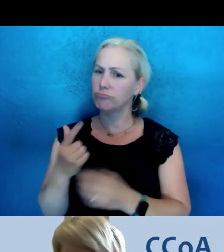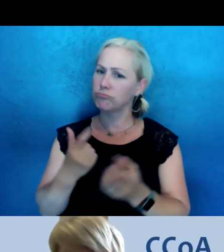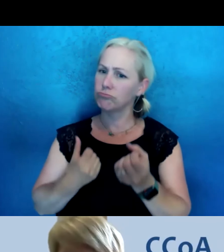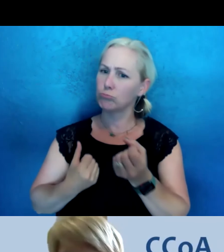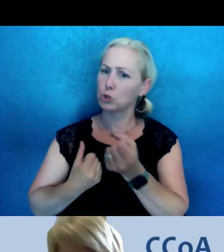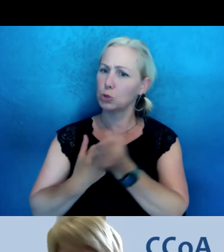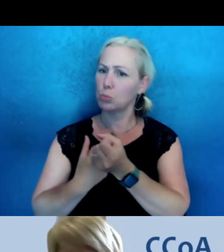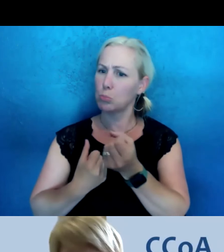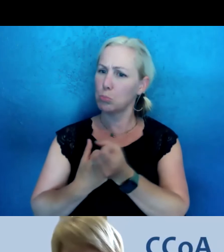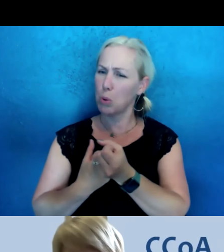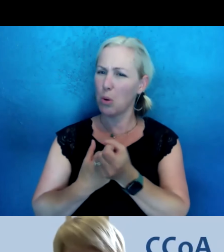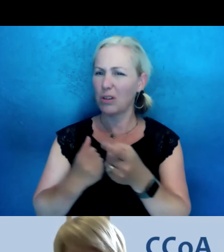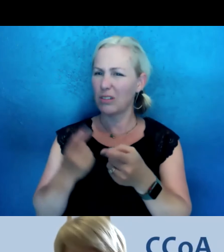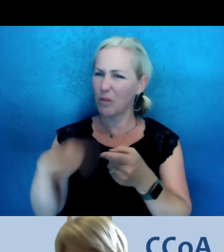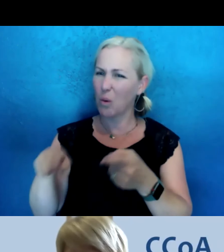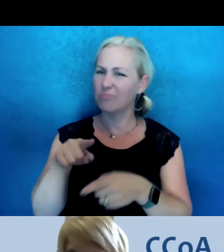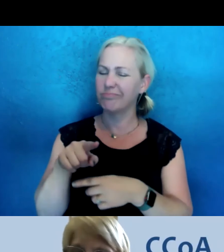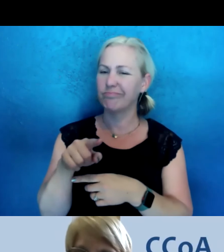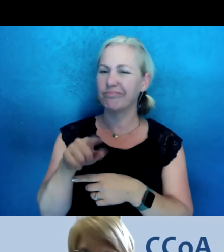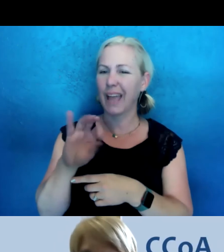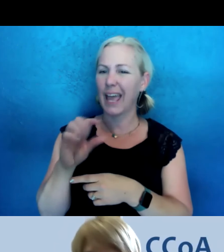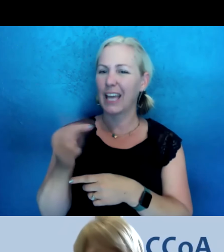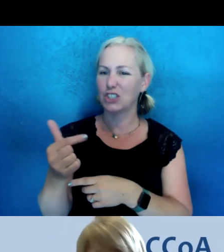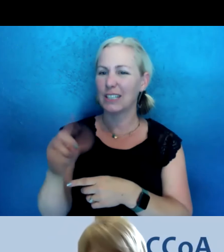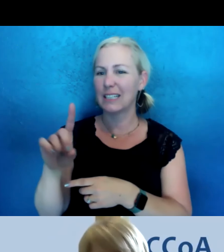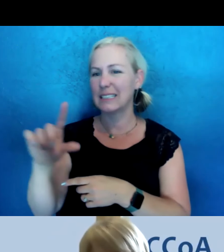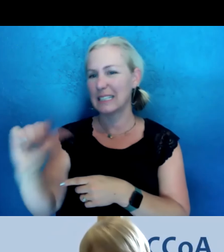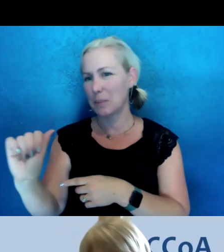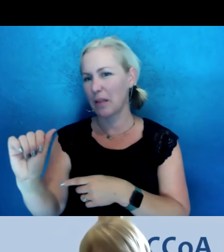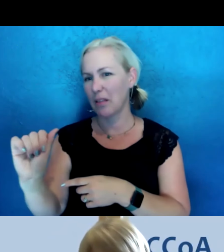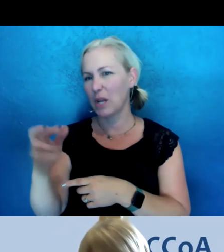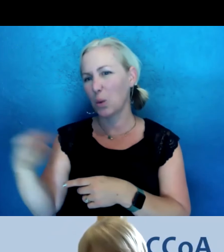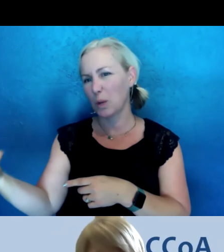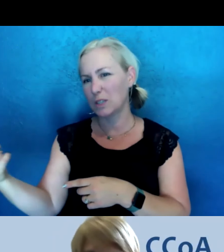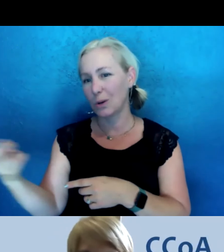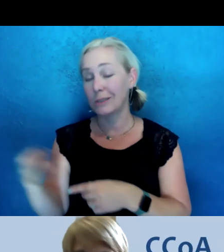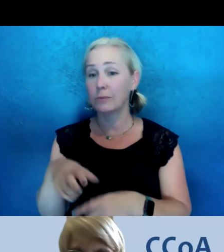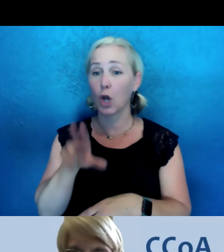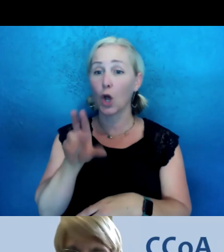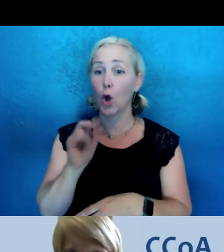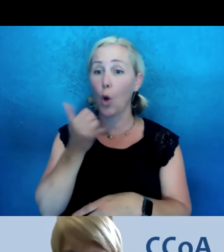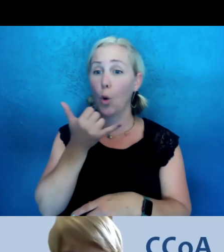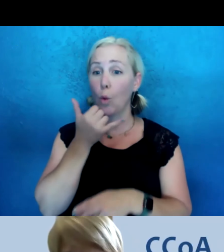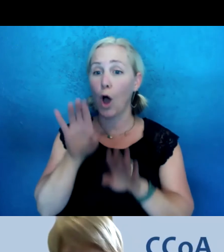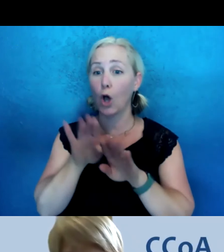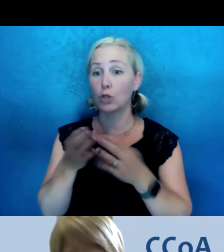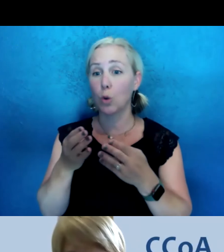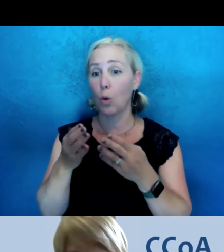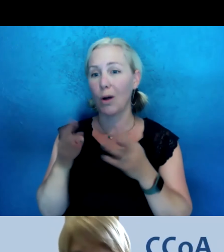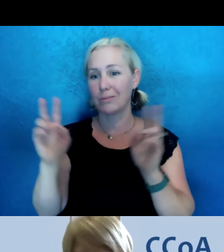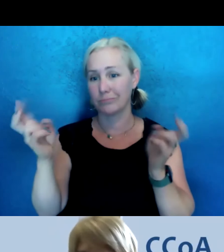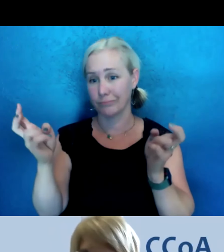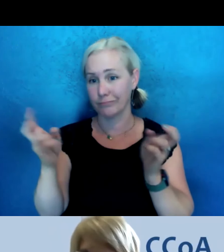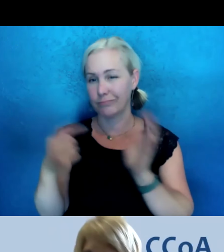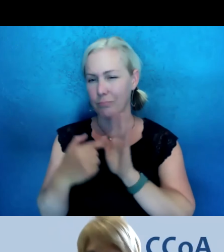the Aging and Disability Resource Connection, the No Wrong Door model. The importance of having a clear pathway